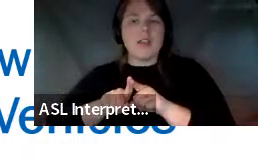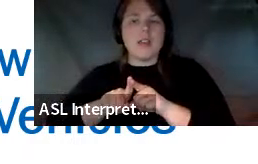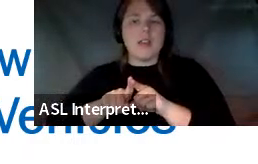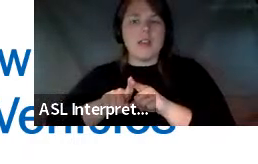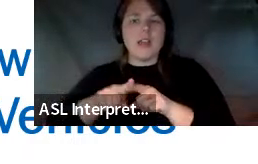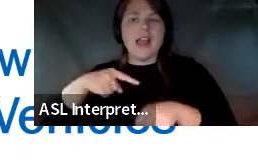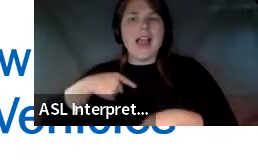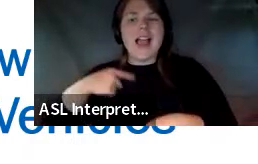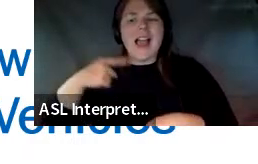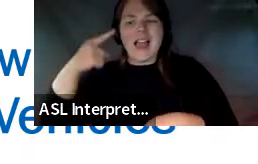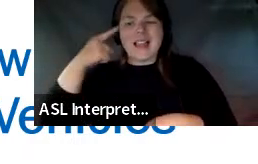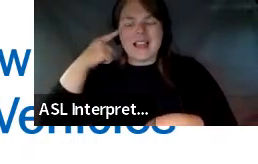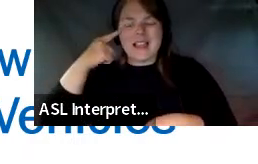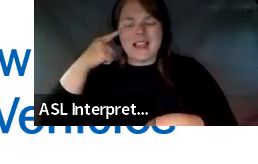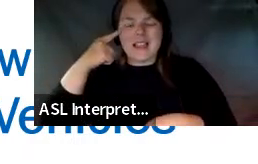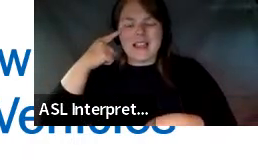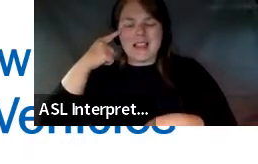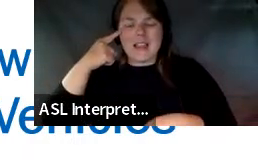think